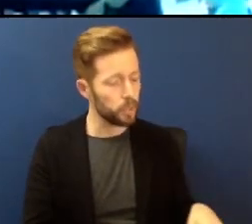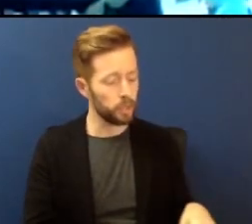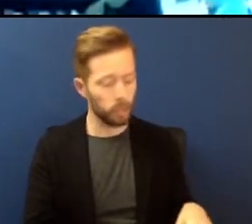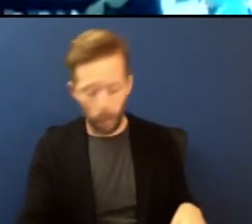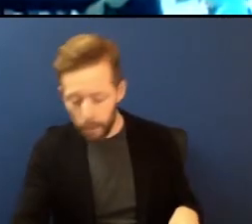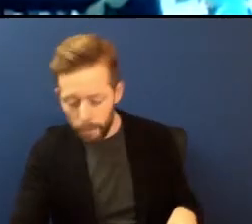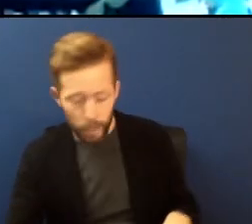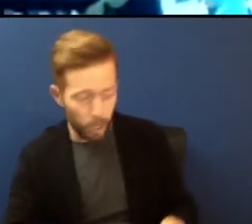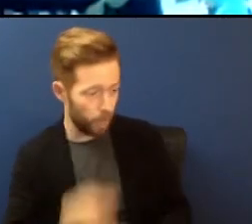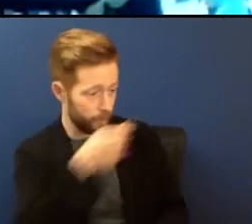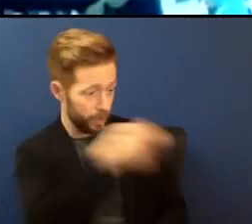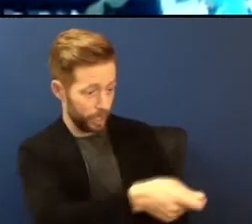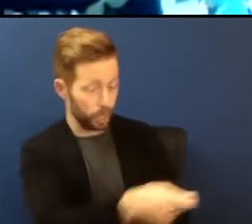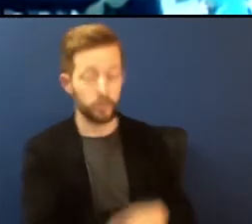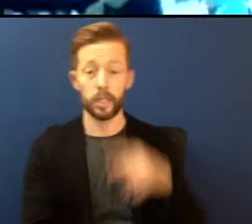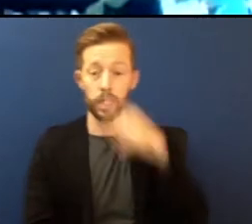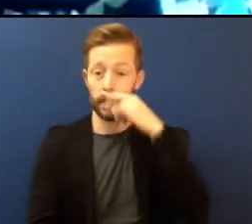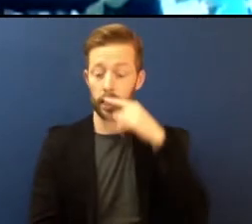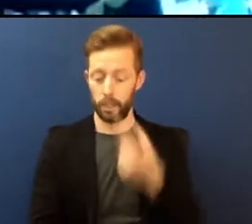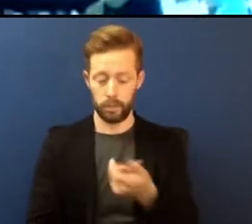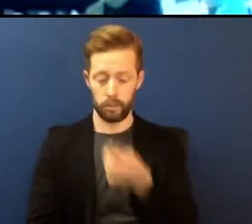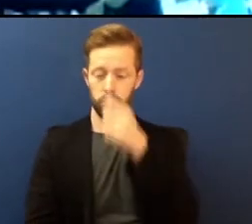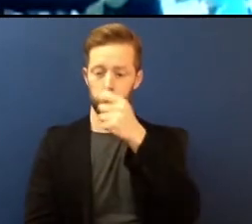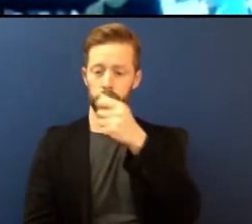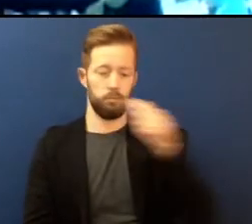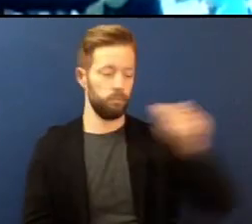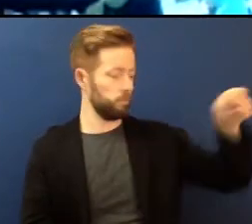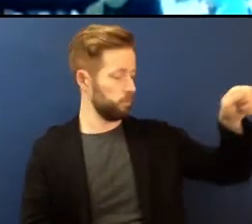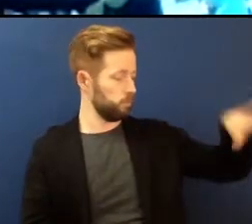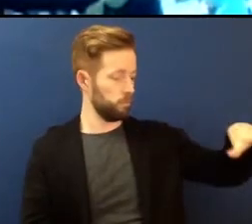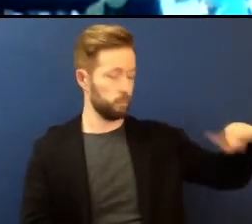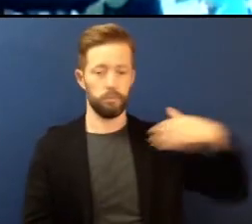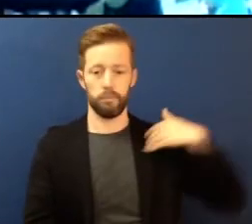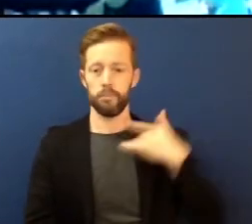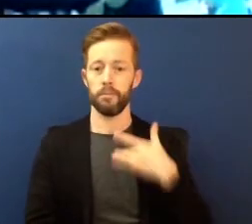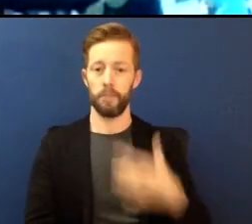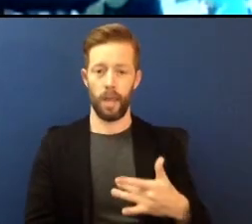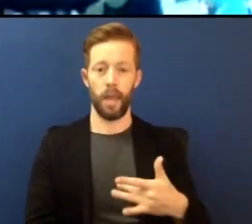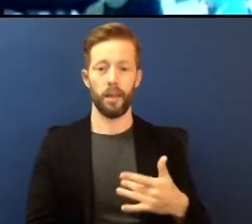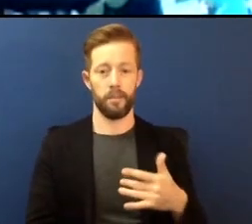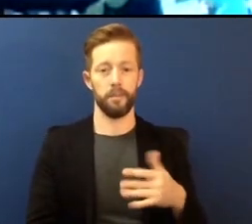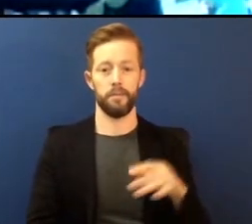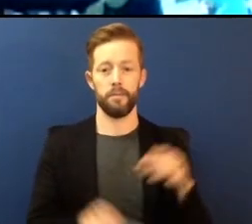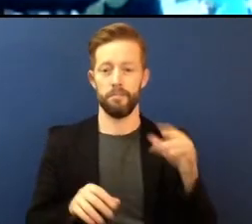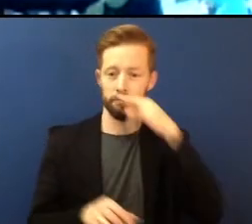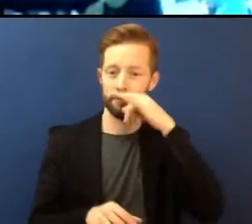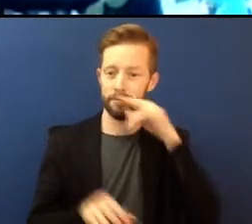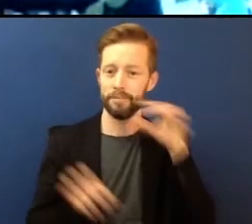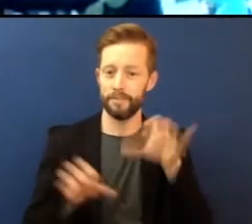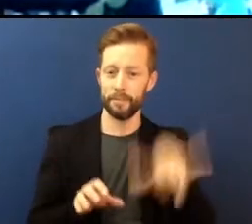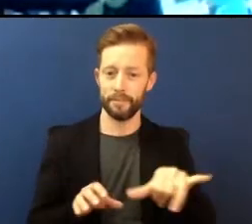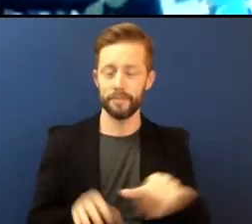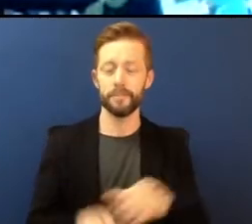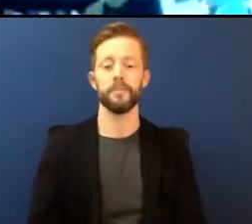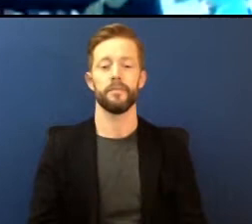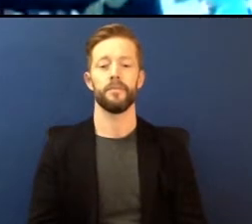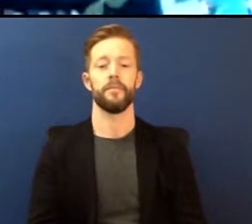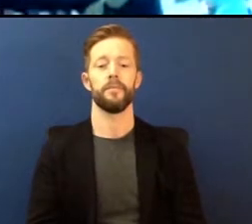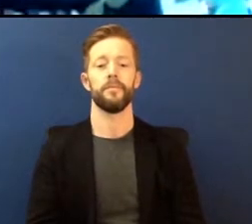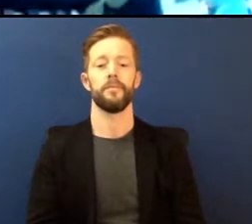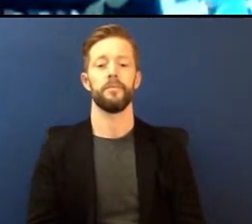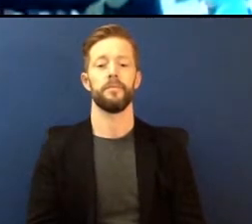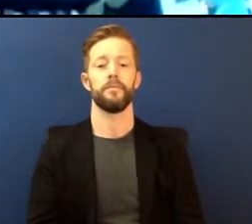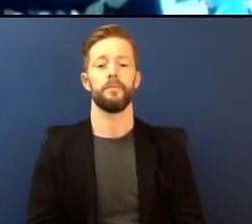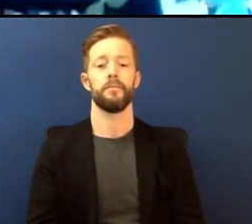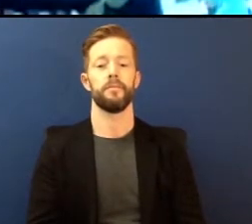spoon up. And what does the child do? Child takes the spoon again, picks it up, looks at it, and drops it. Now, one way you